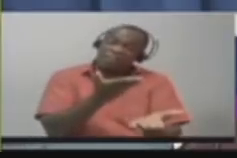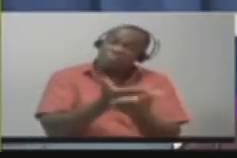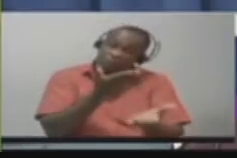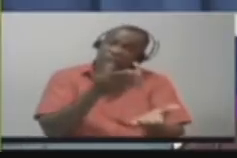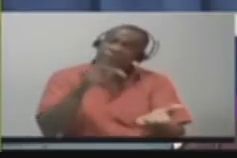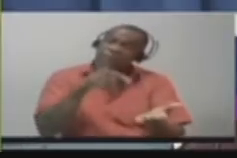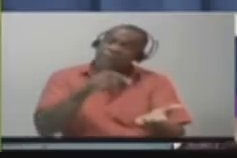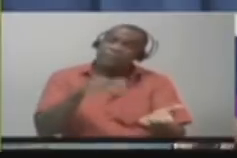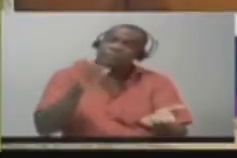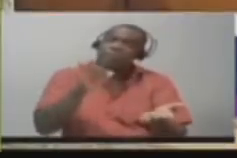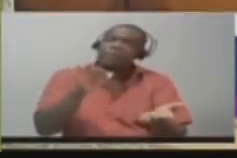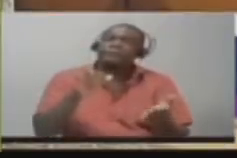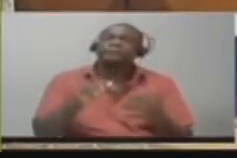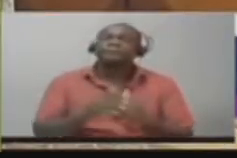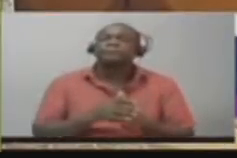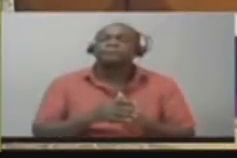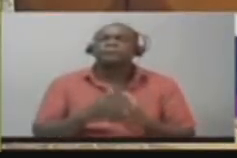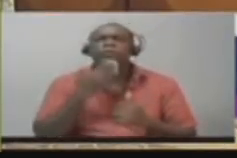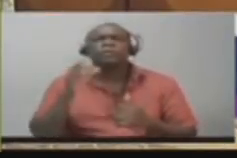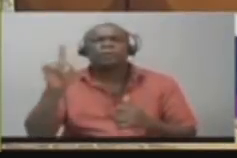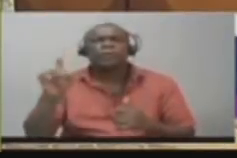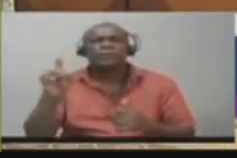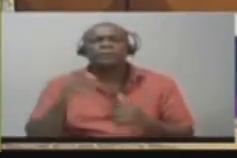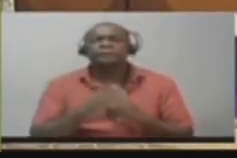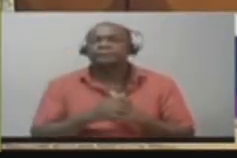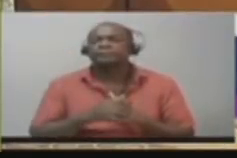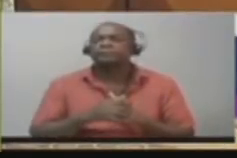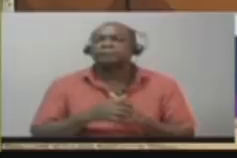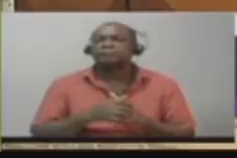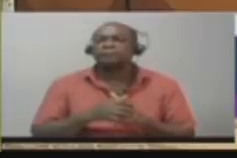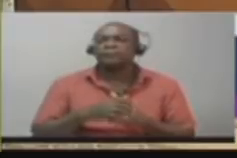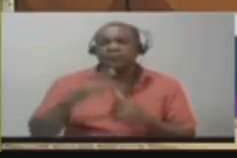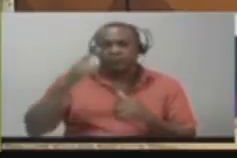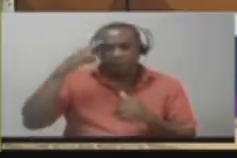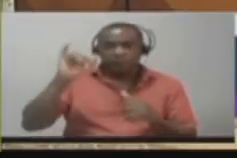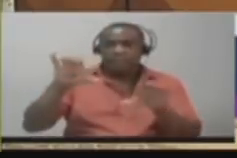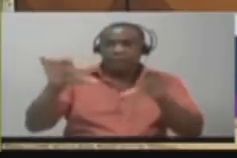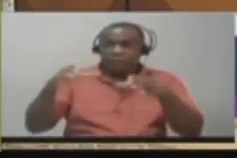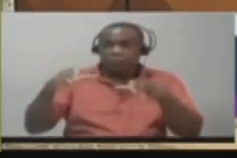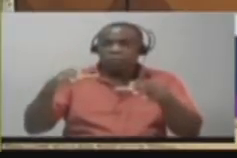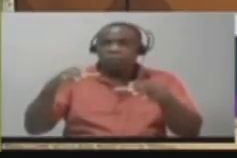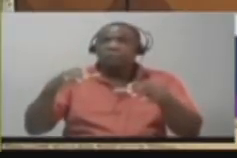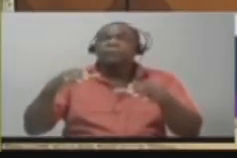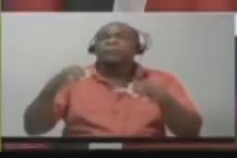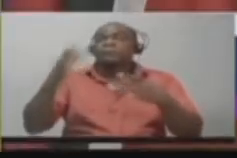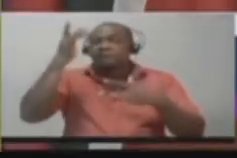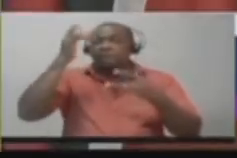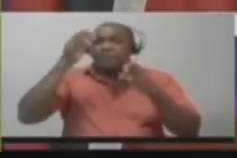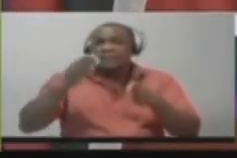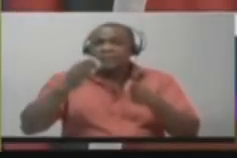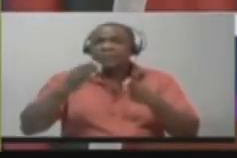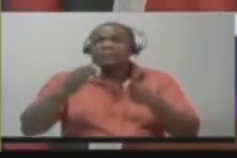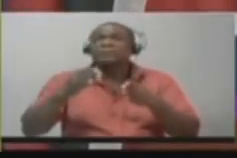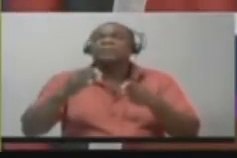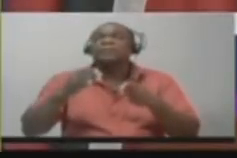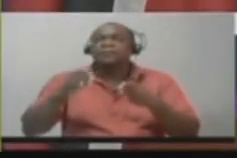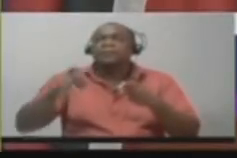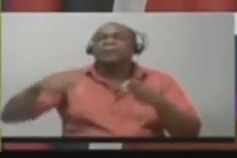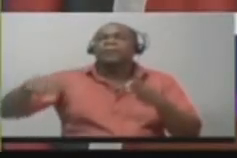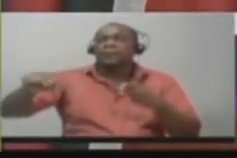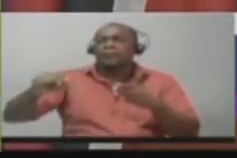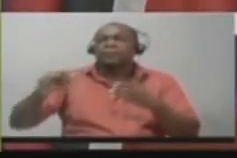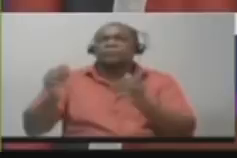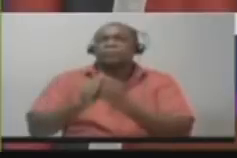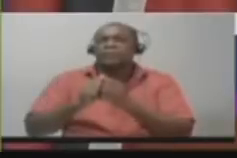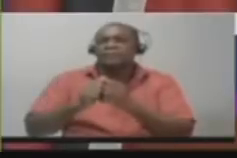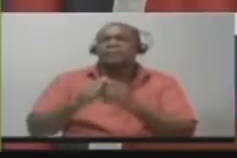question. Yeah, so for that particular category of patients, the renal dialysis patients, persons with chronic kidney disease, there is